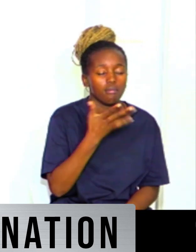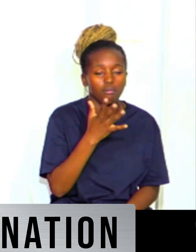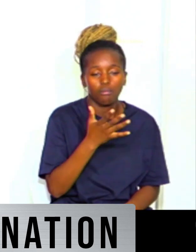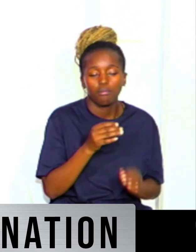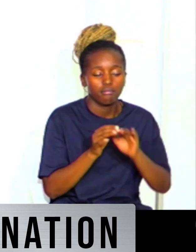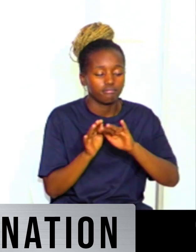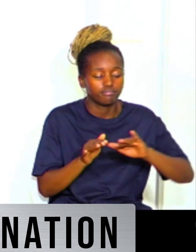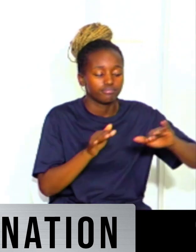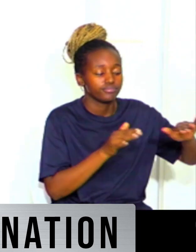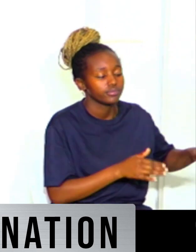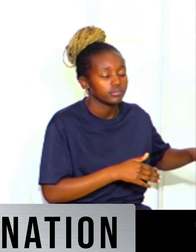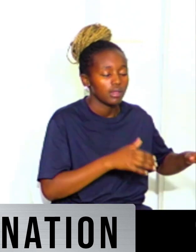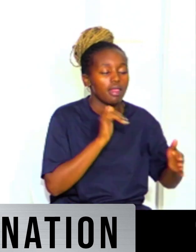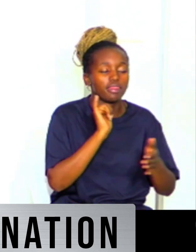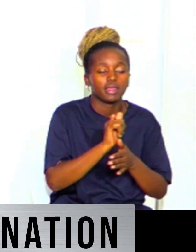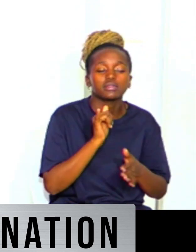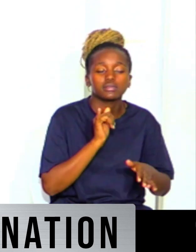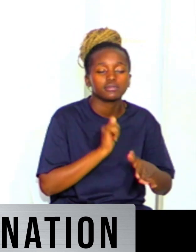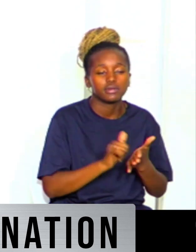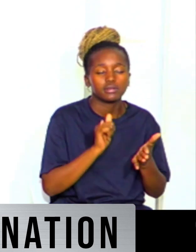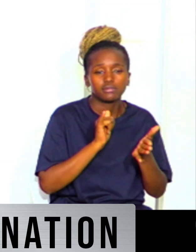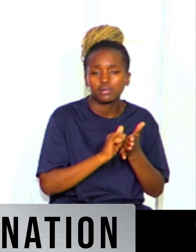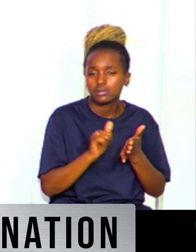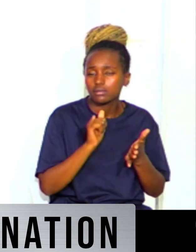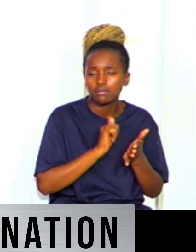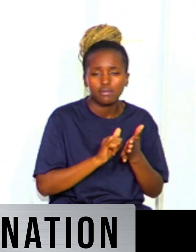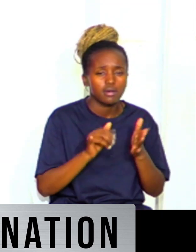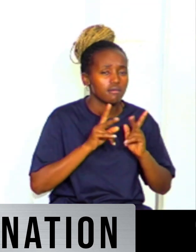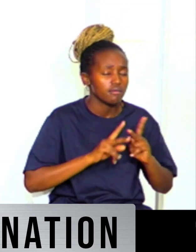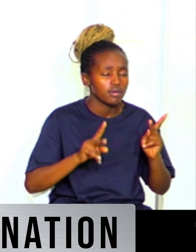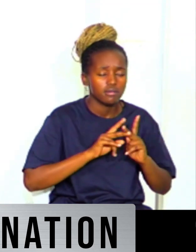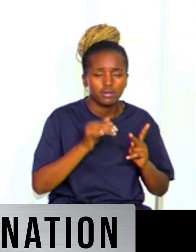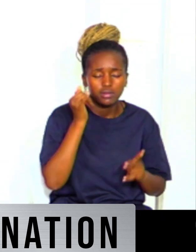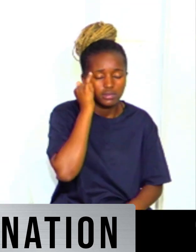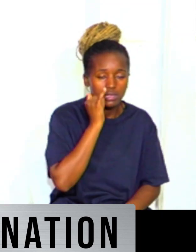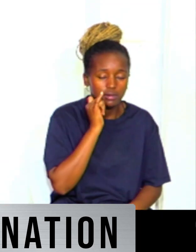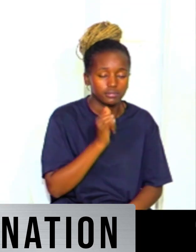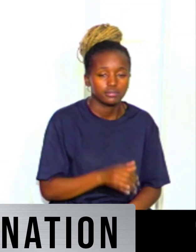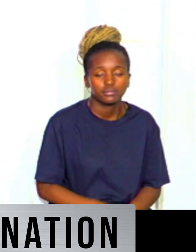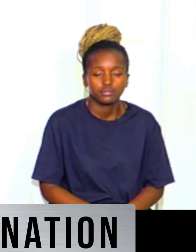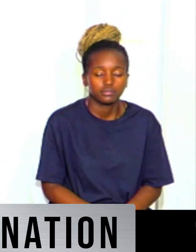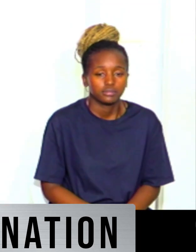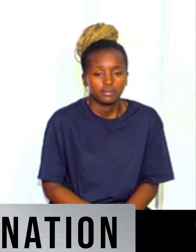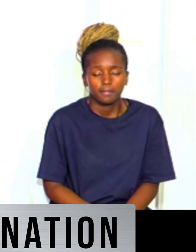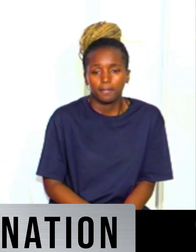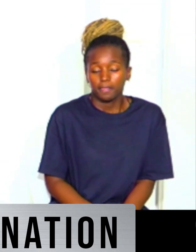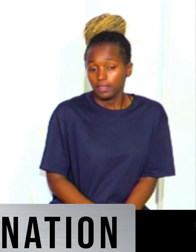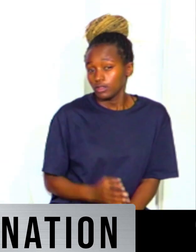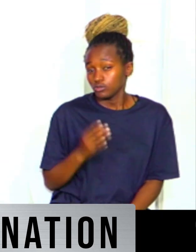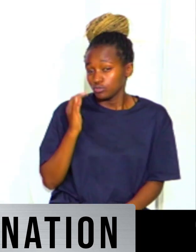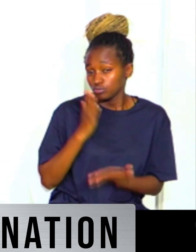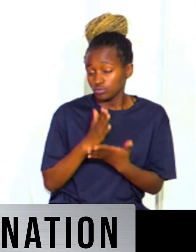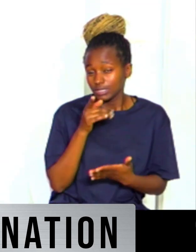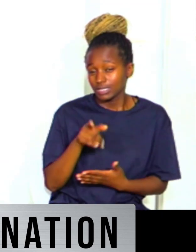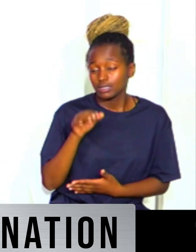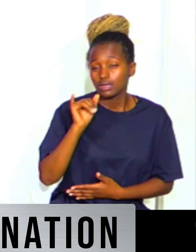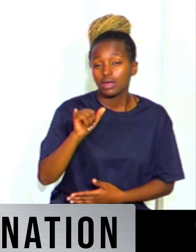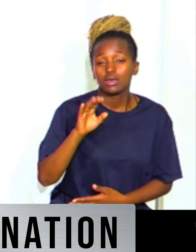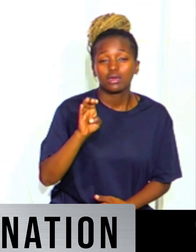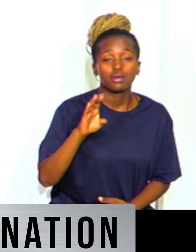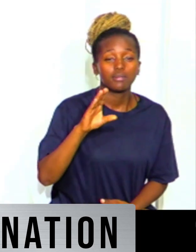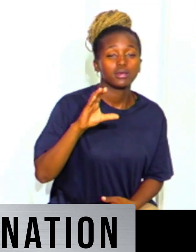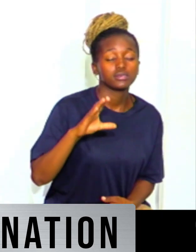sad to see that. It's very, very, very sad. Like in IEBC, there was a need for women to be there, right? During the selection.